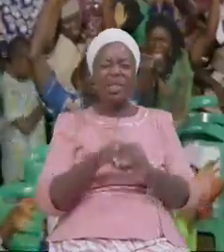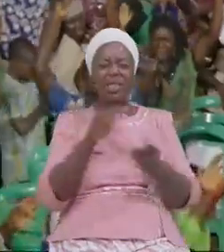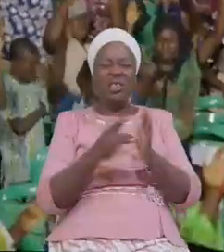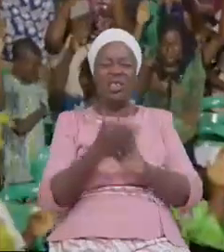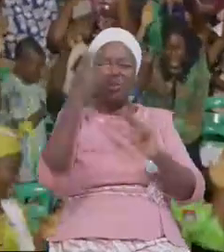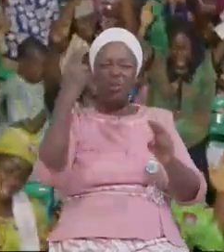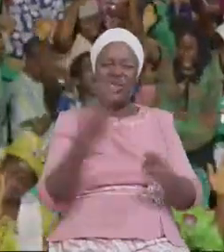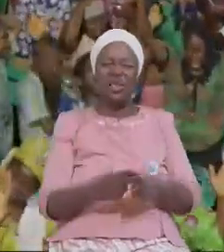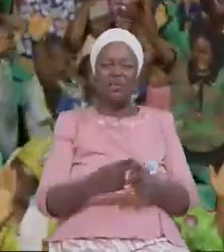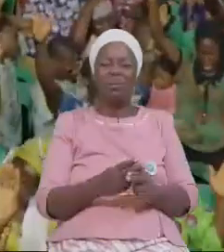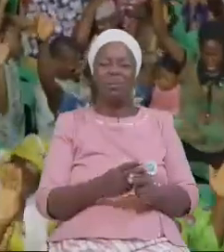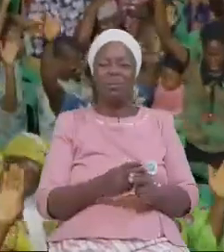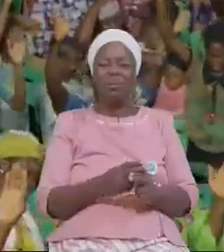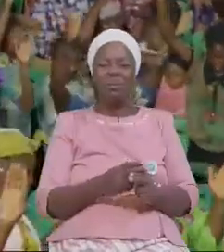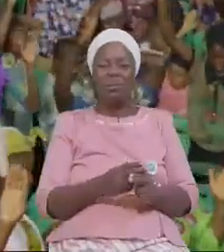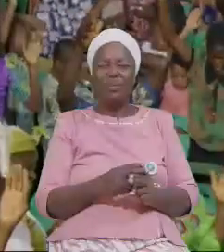name.